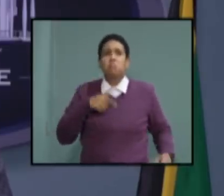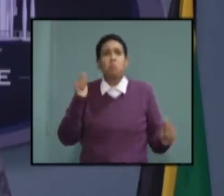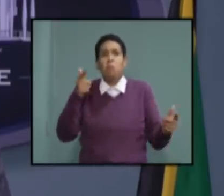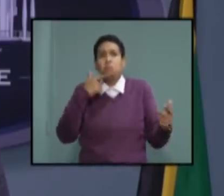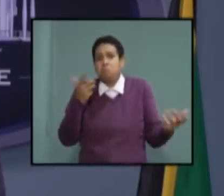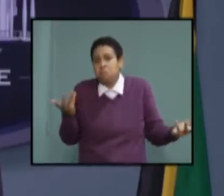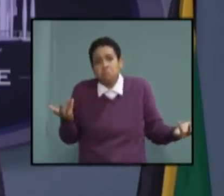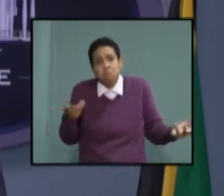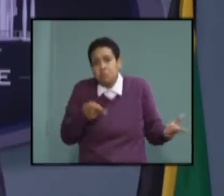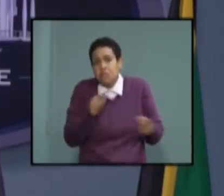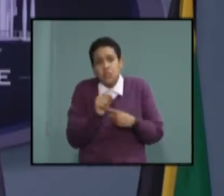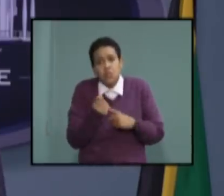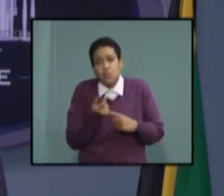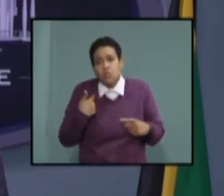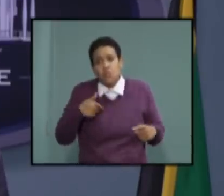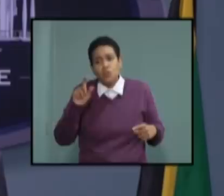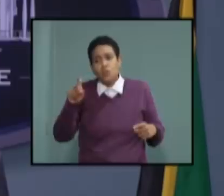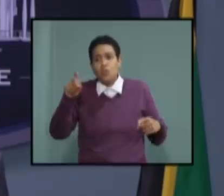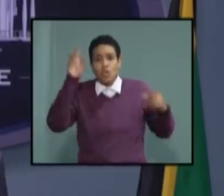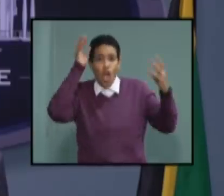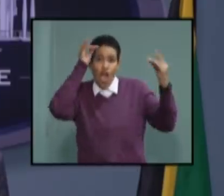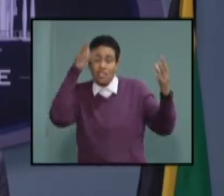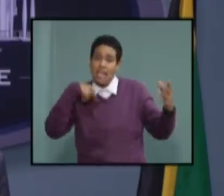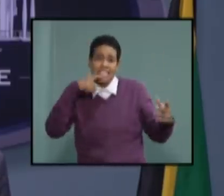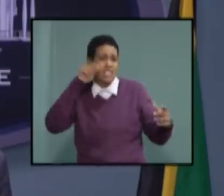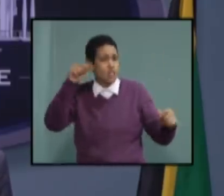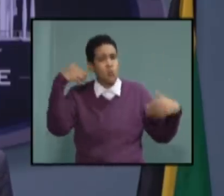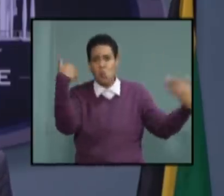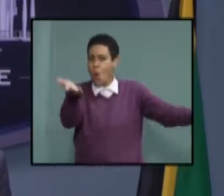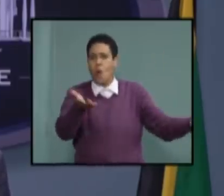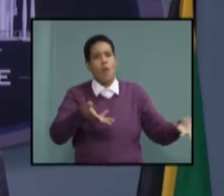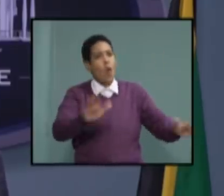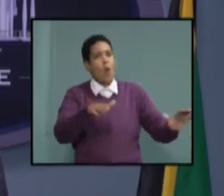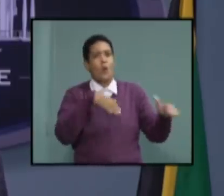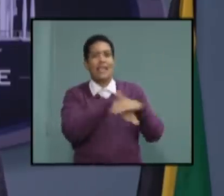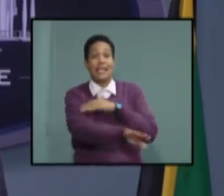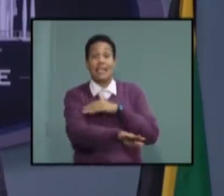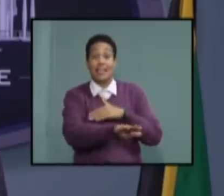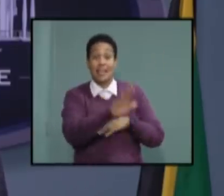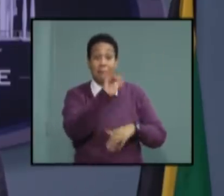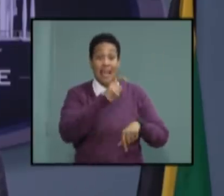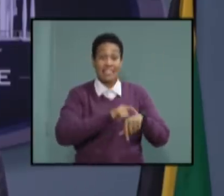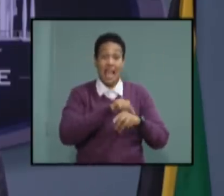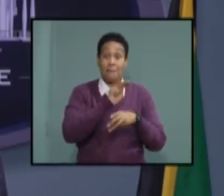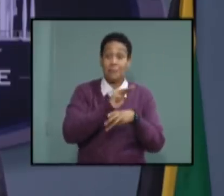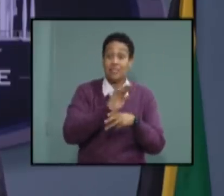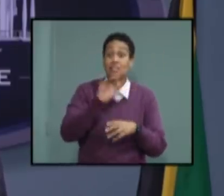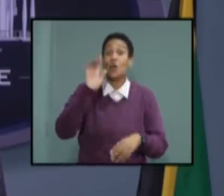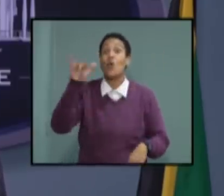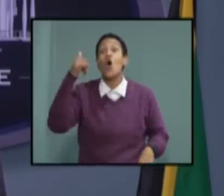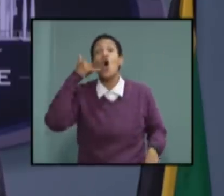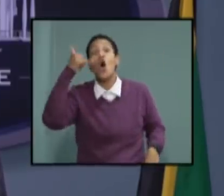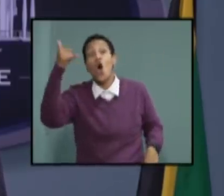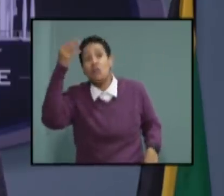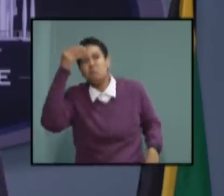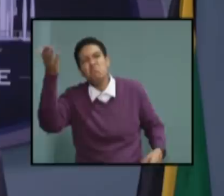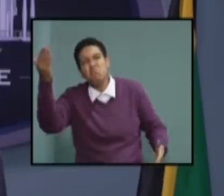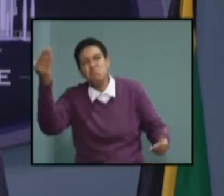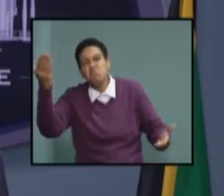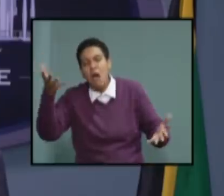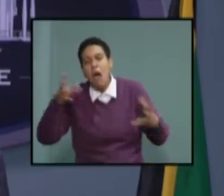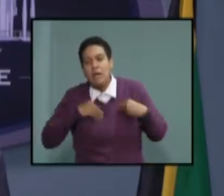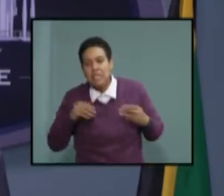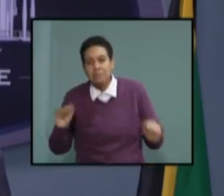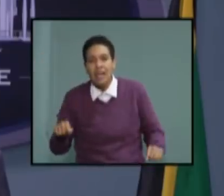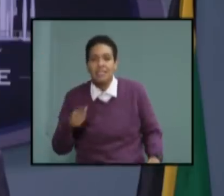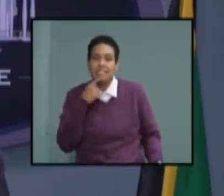well, this is a situation that we should consider. And I said, yes, go ahead. By the time the minister went out to make the call, to give the approval, he came